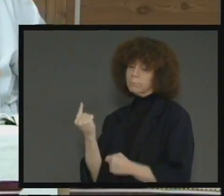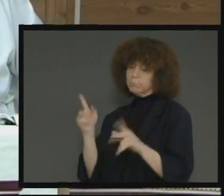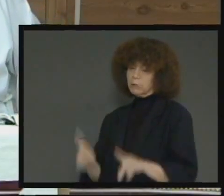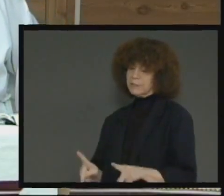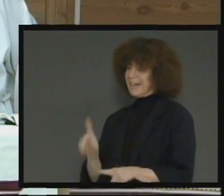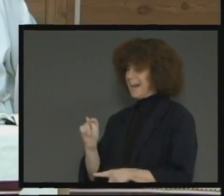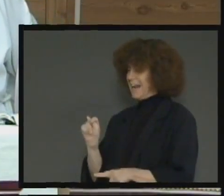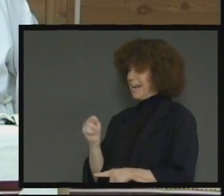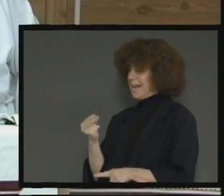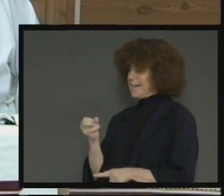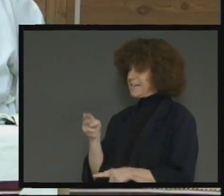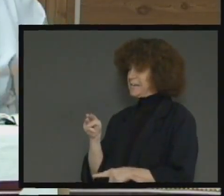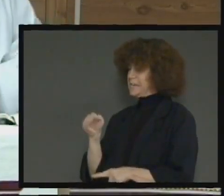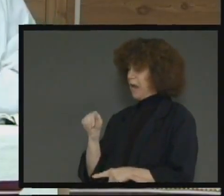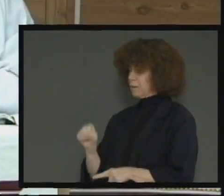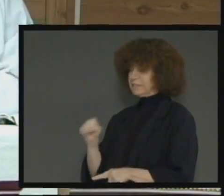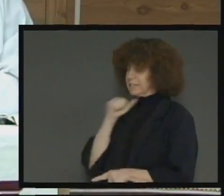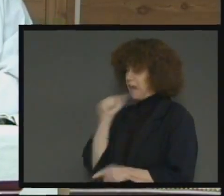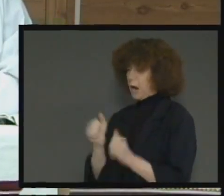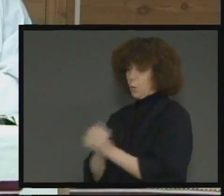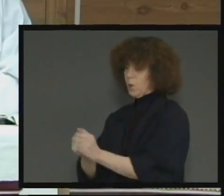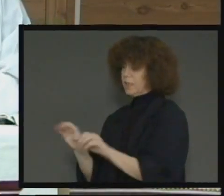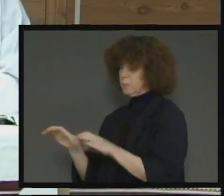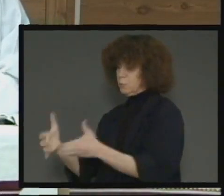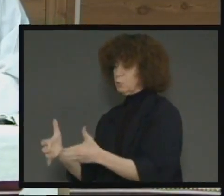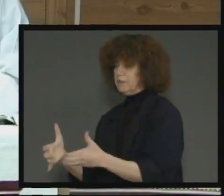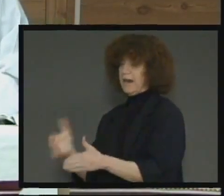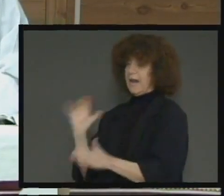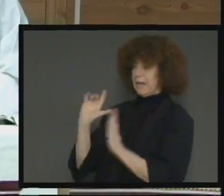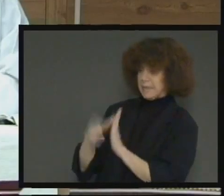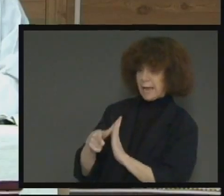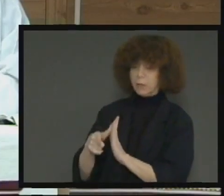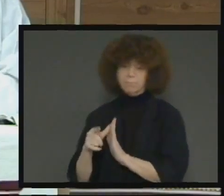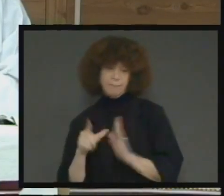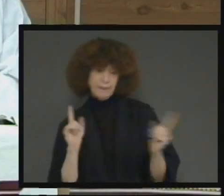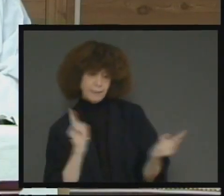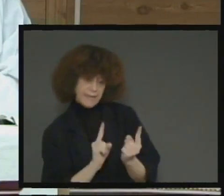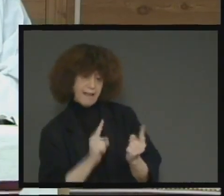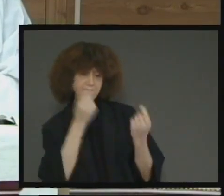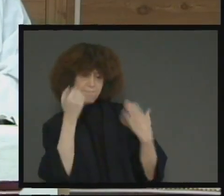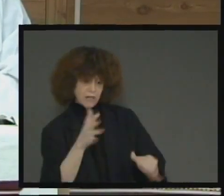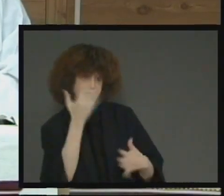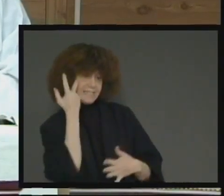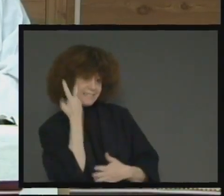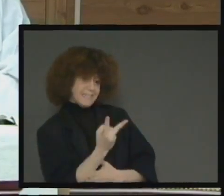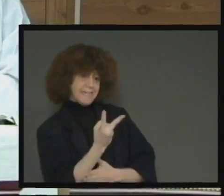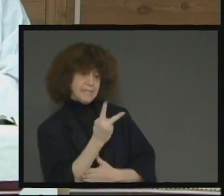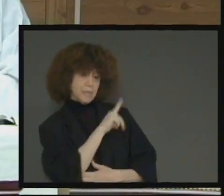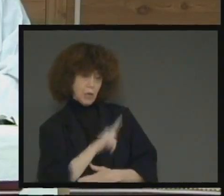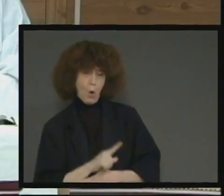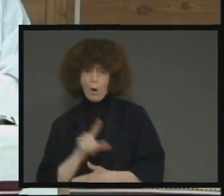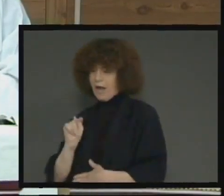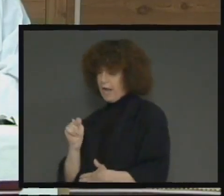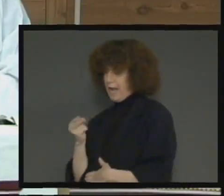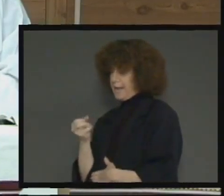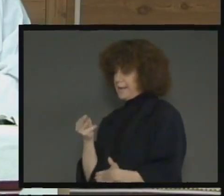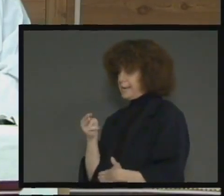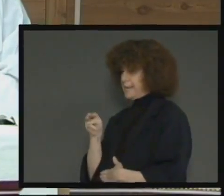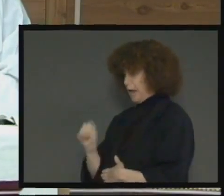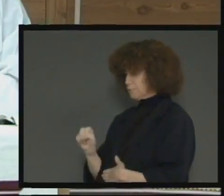name." Moses said, "Please show me your glory." And he said, "I will make all my